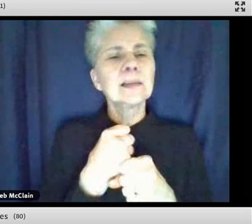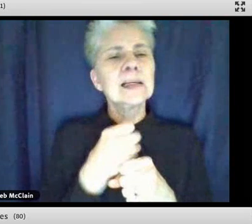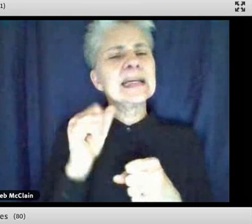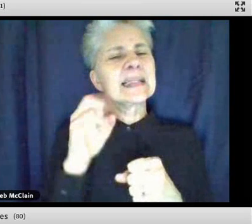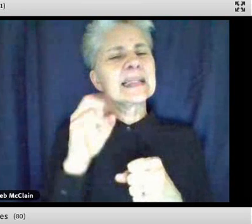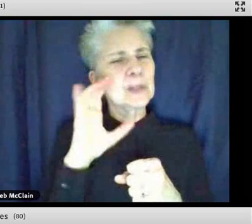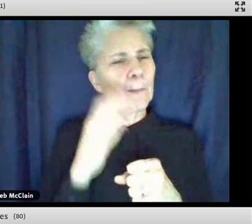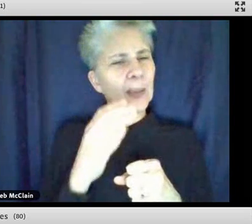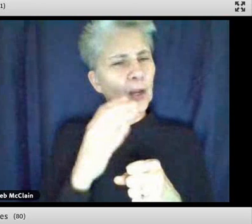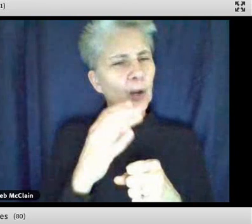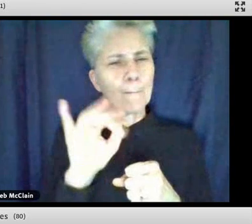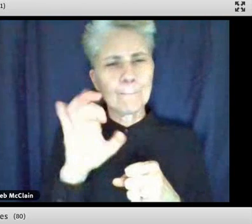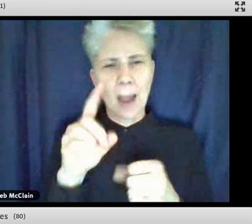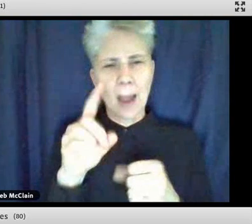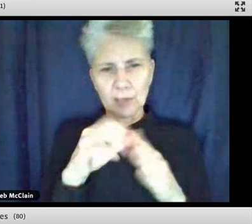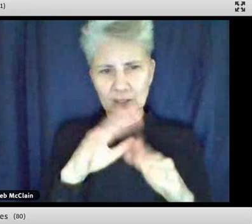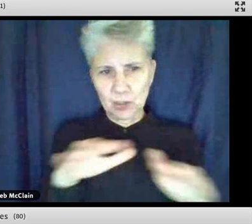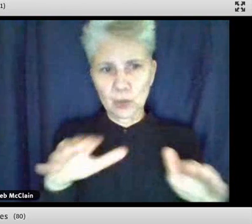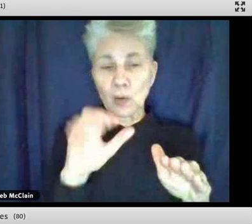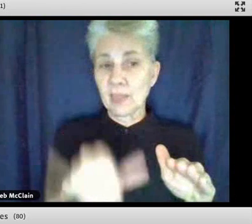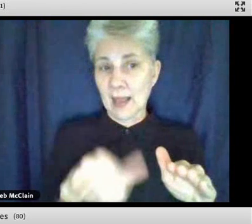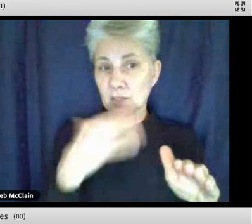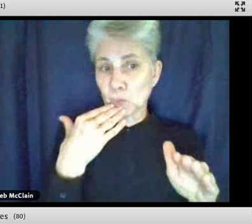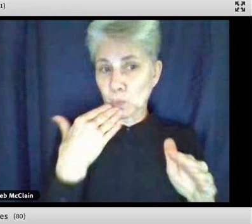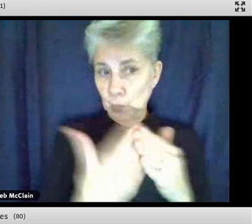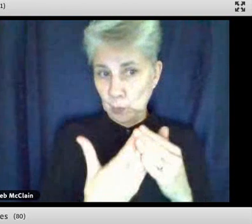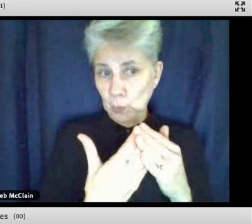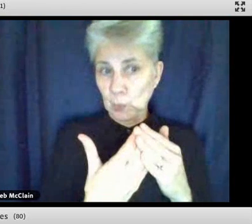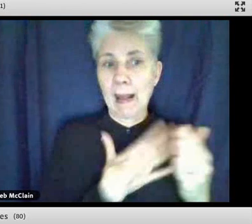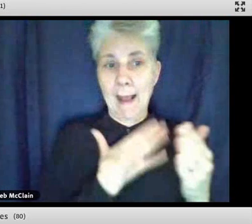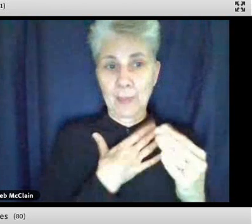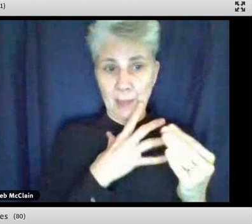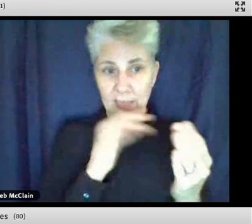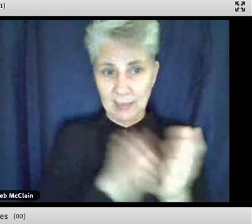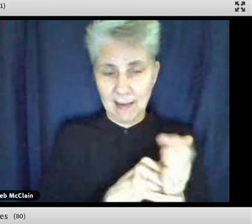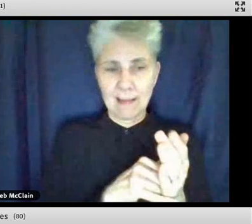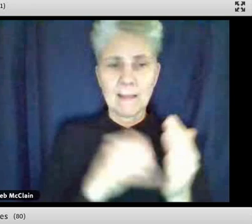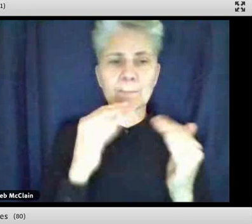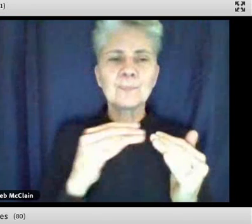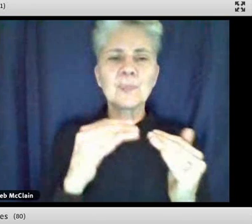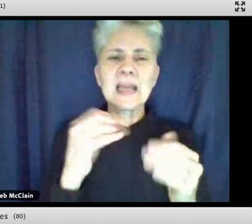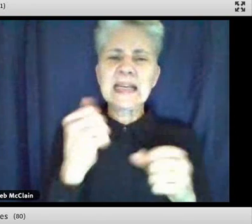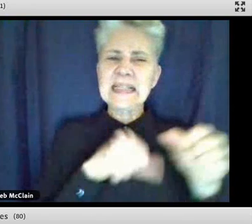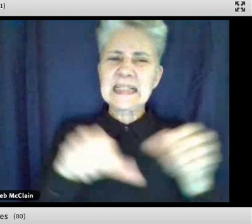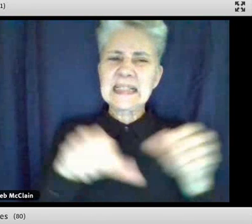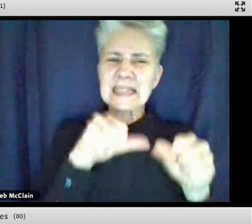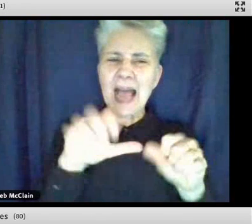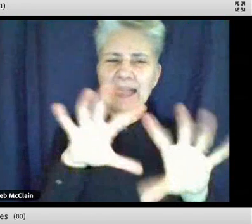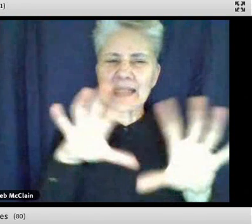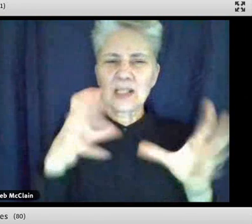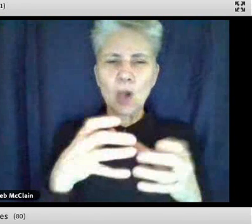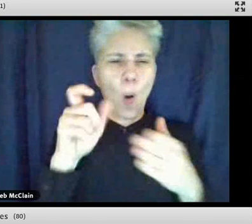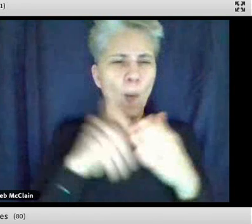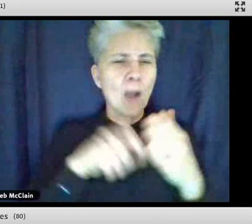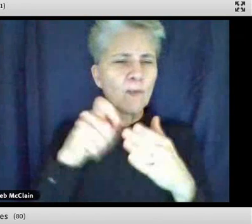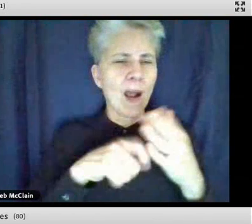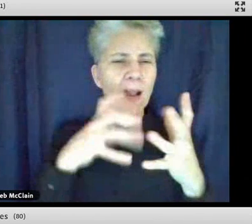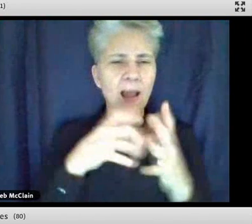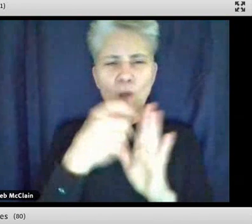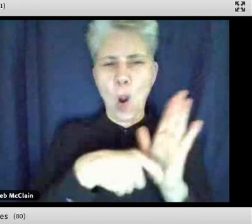in children. So that's something to be happy about. Science is on it globally. They're writing hundreds of